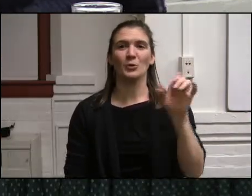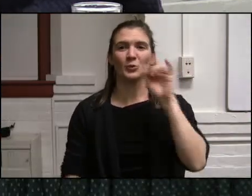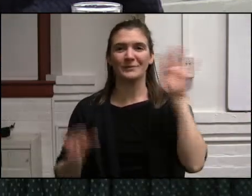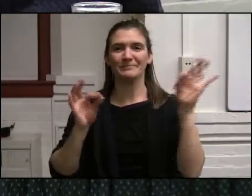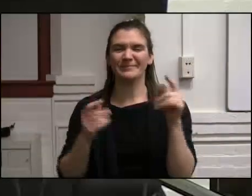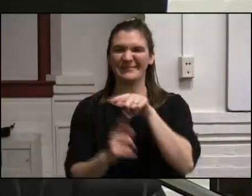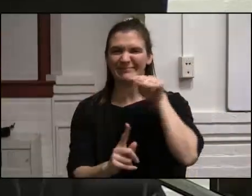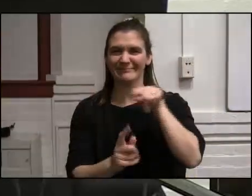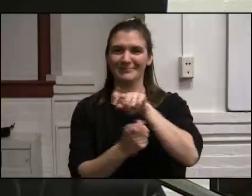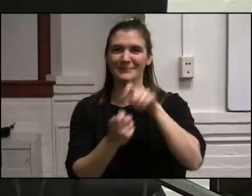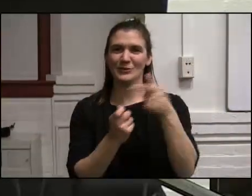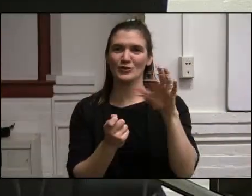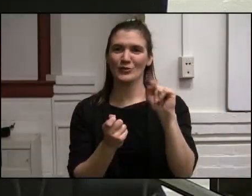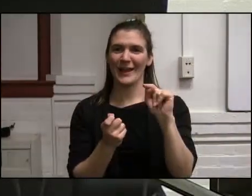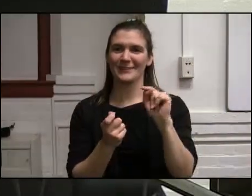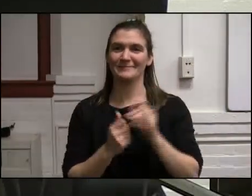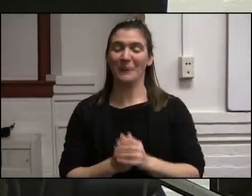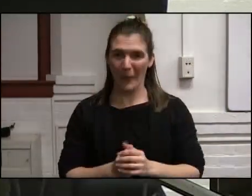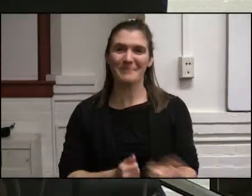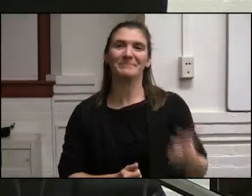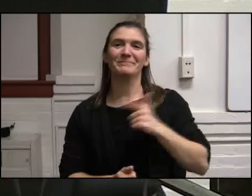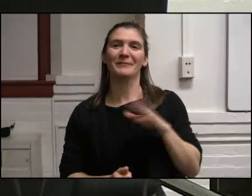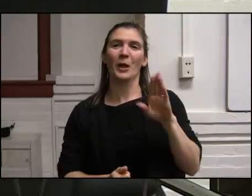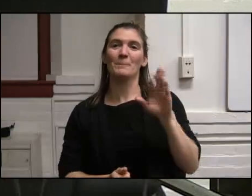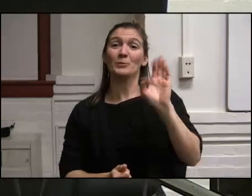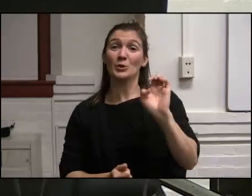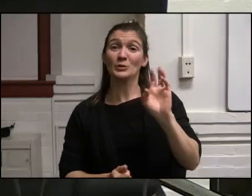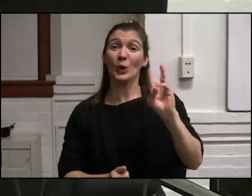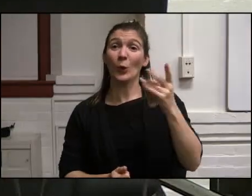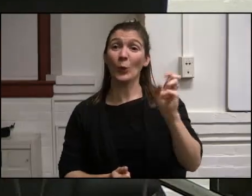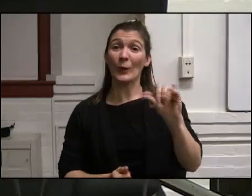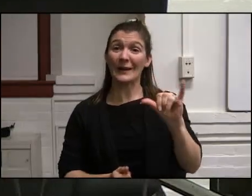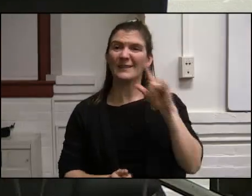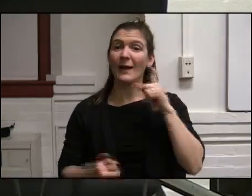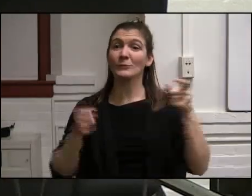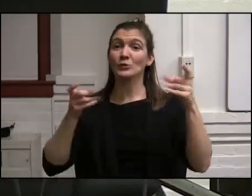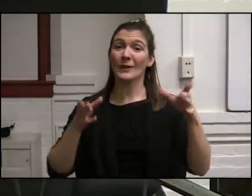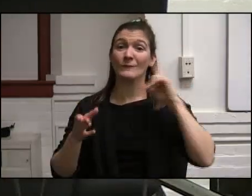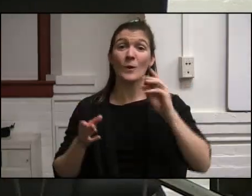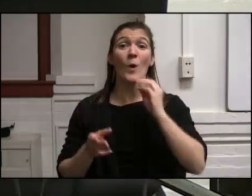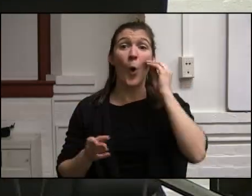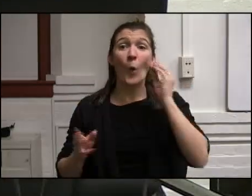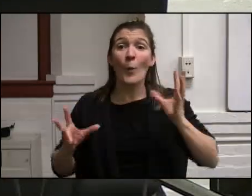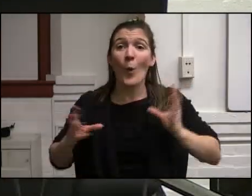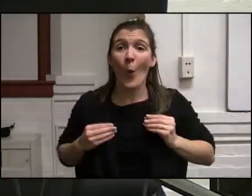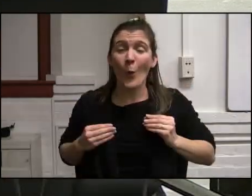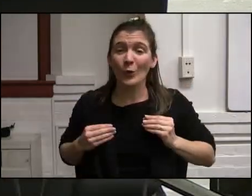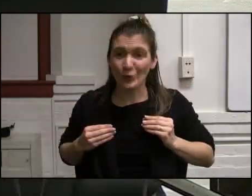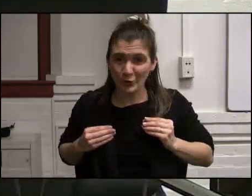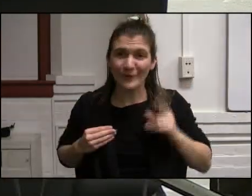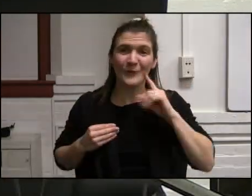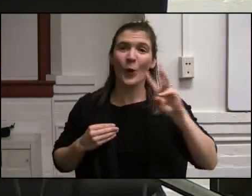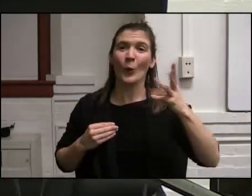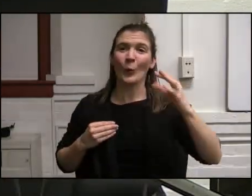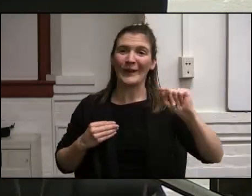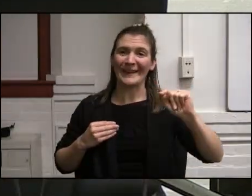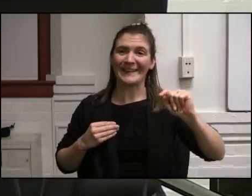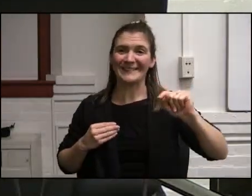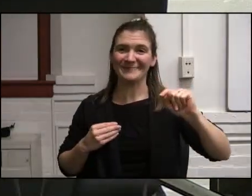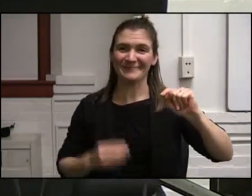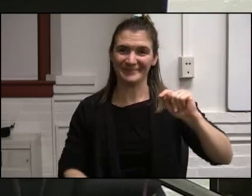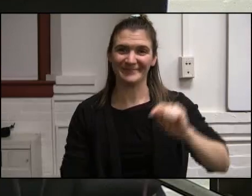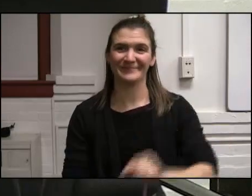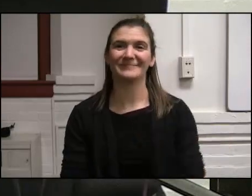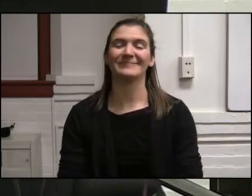us about this particular grant. Yes, and I'm Bruce Whitney. I'm the Director of Home Ownership with Windham and Windsor Housing Trust.